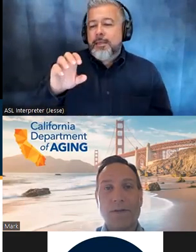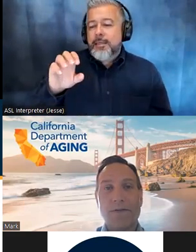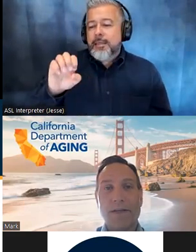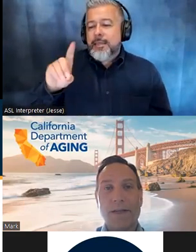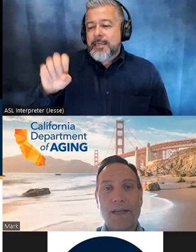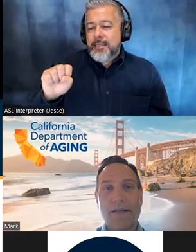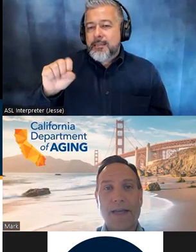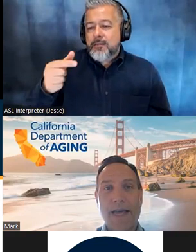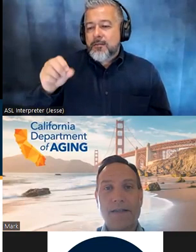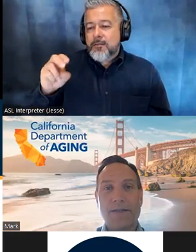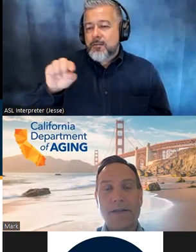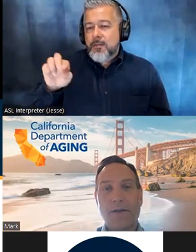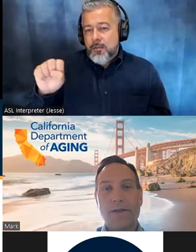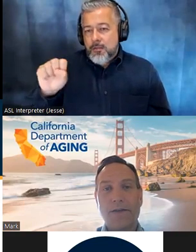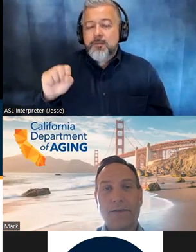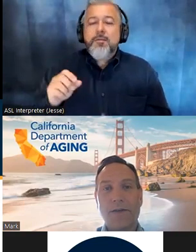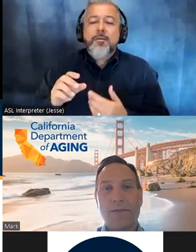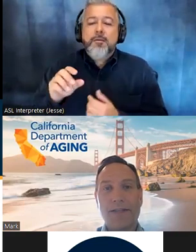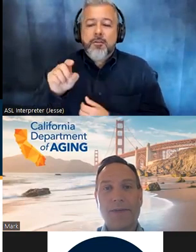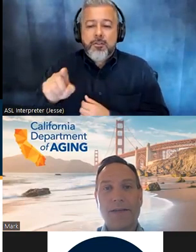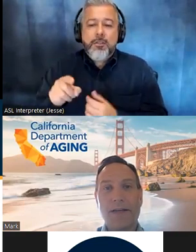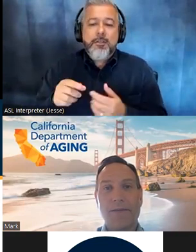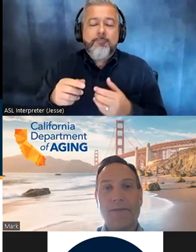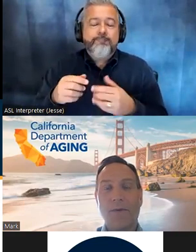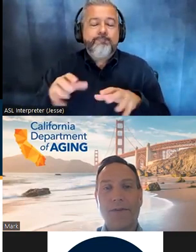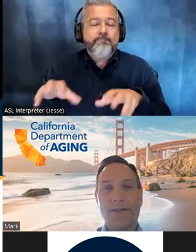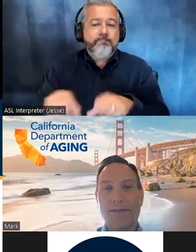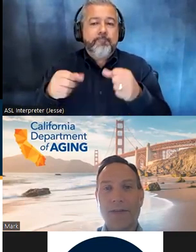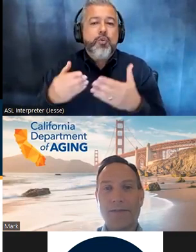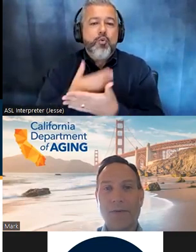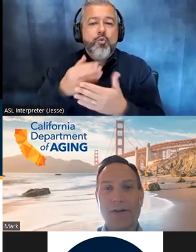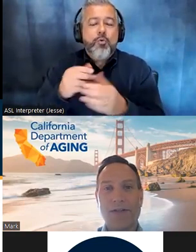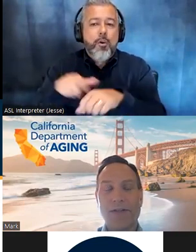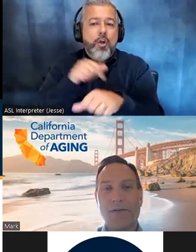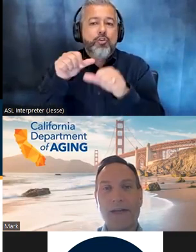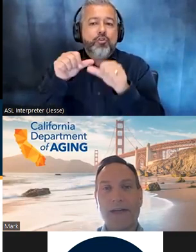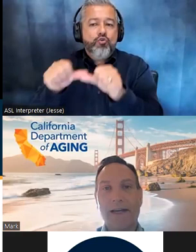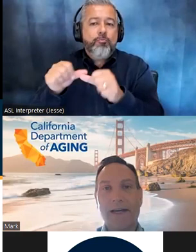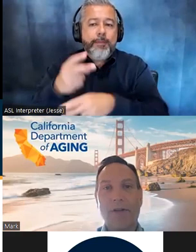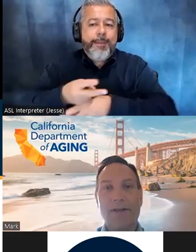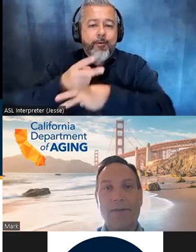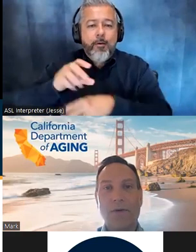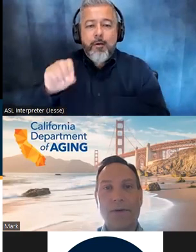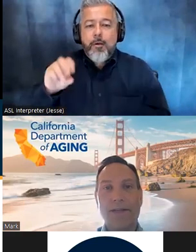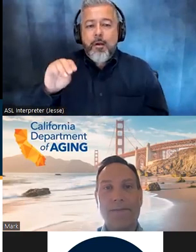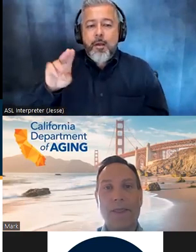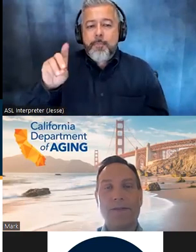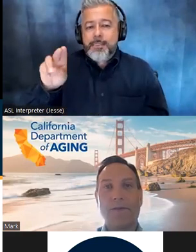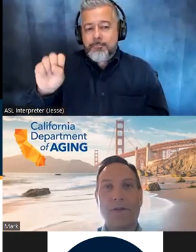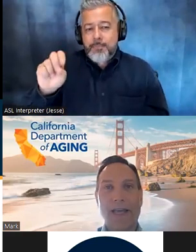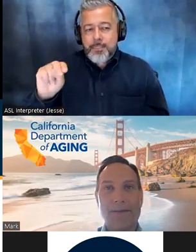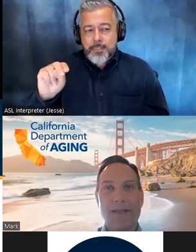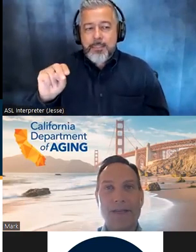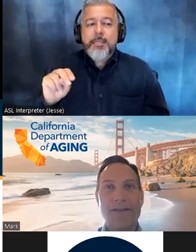for serving as acting State Long-Term Care Ombudsman for the 6 months prior to Blanca's appointment.